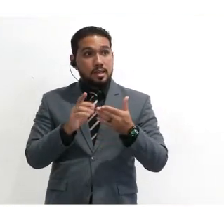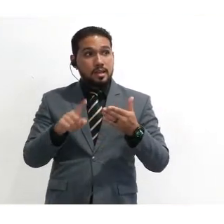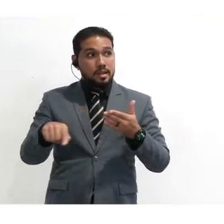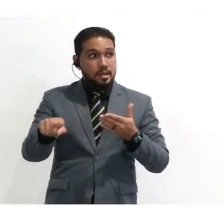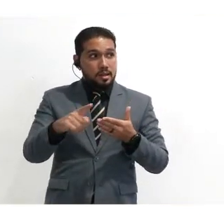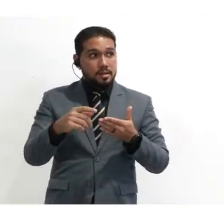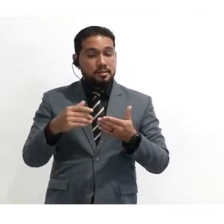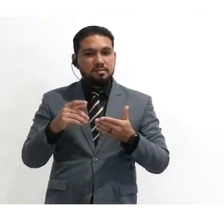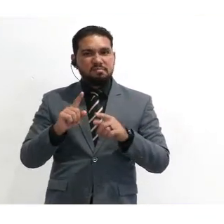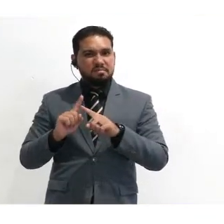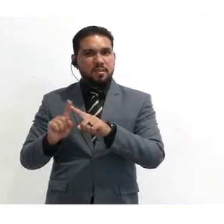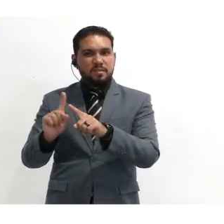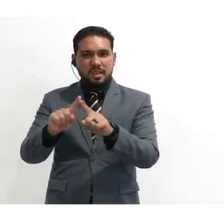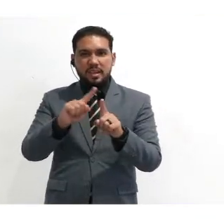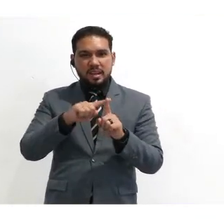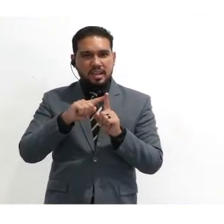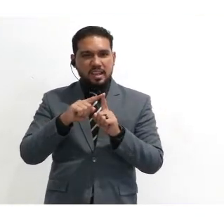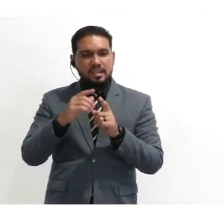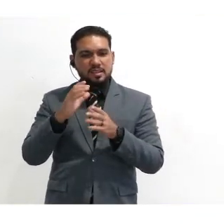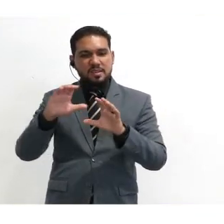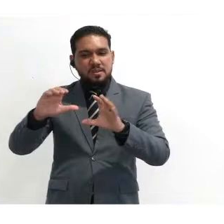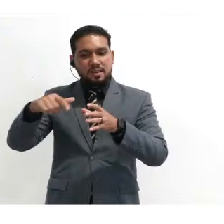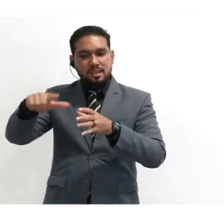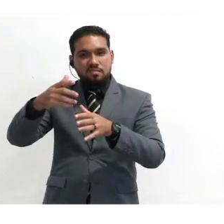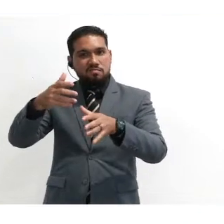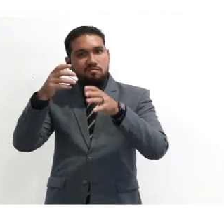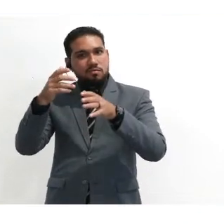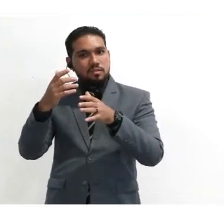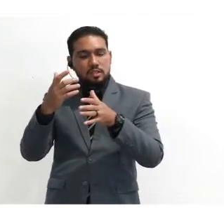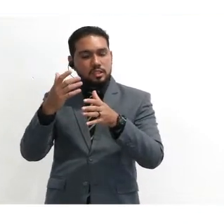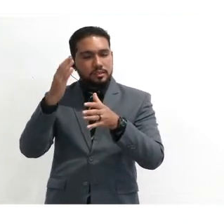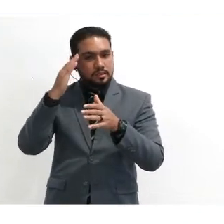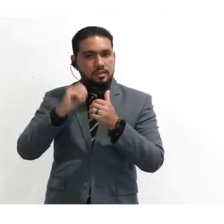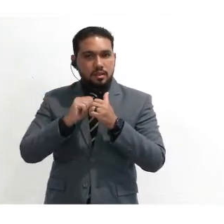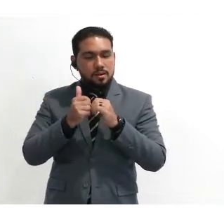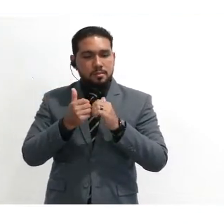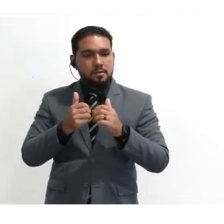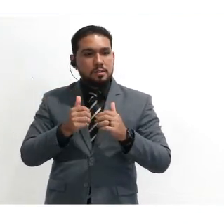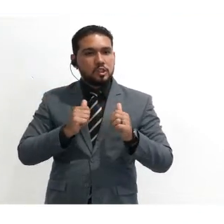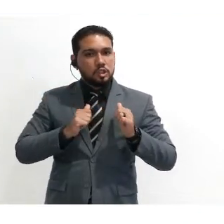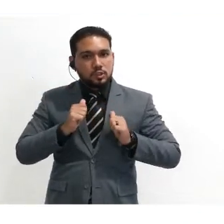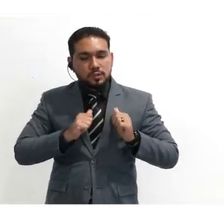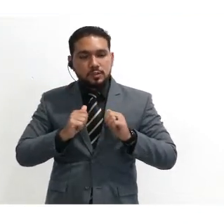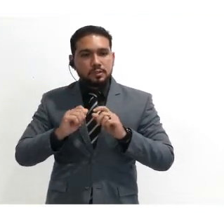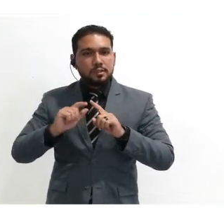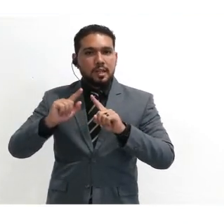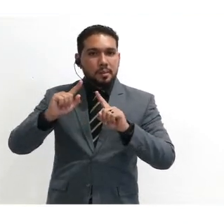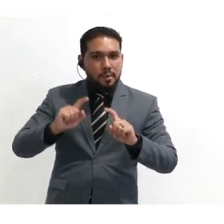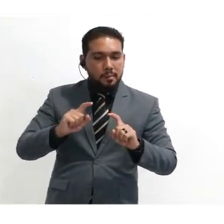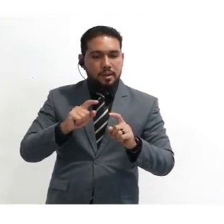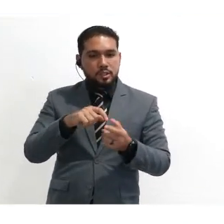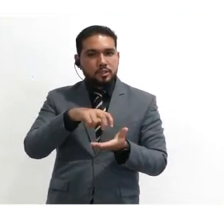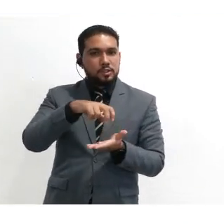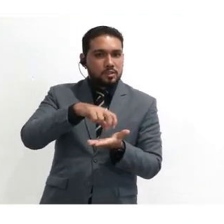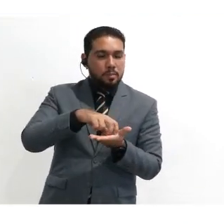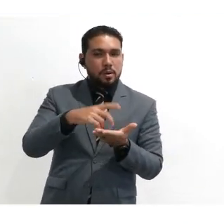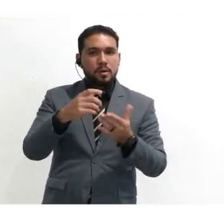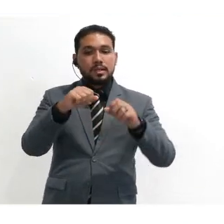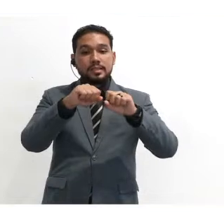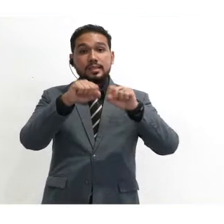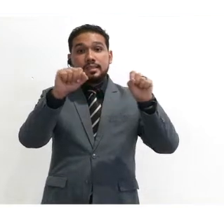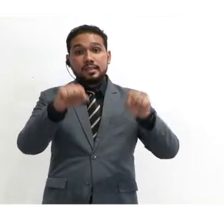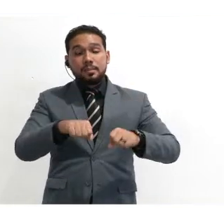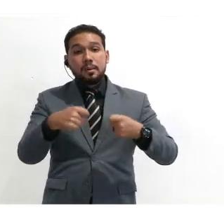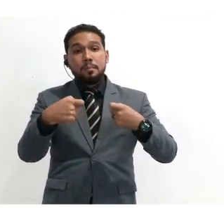about electrical simulation and modeling, and they usually came out of the IC world and then transitioned